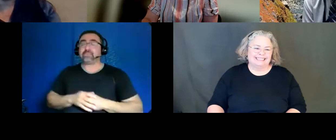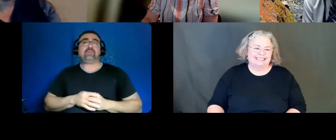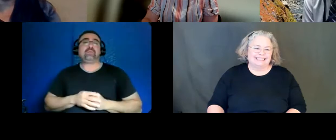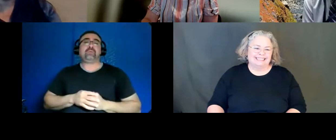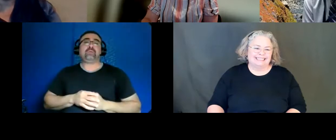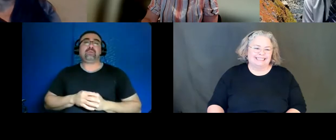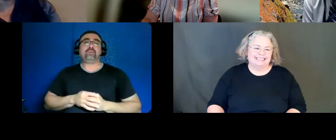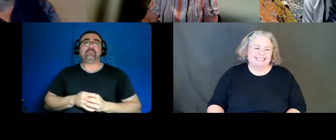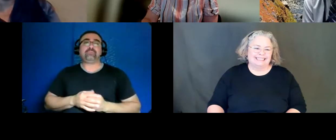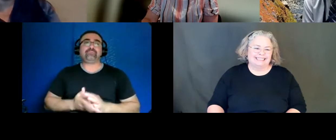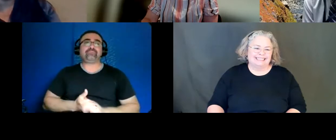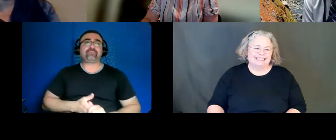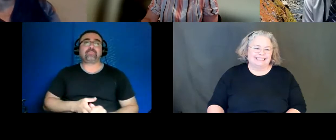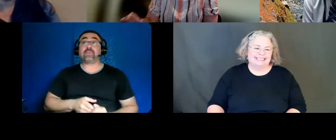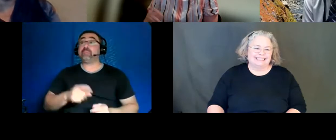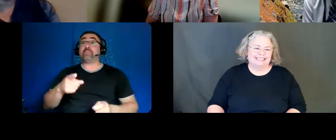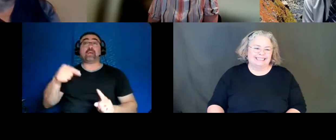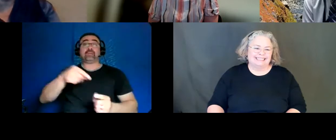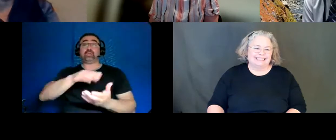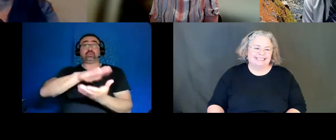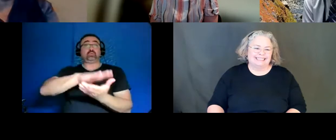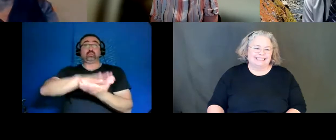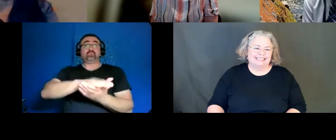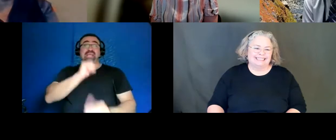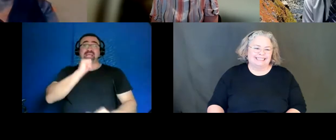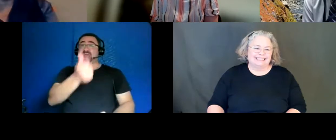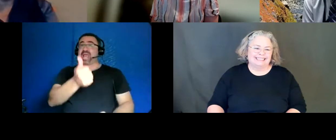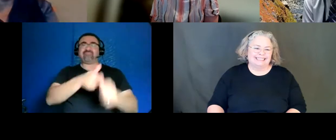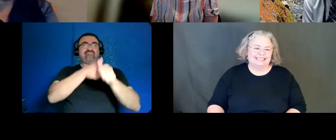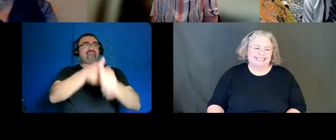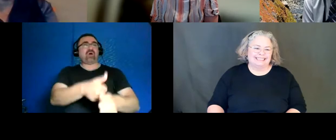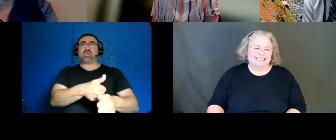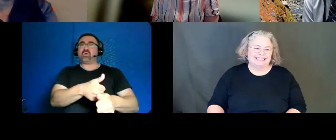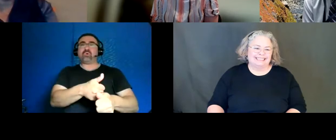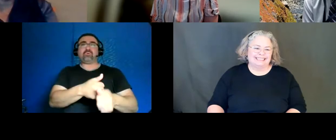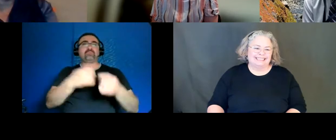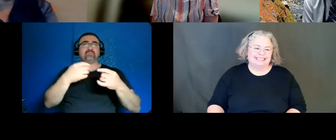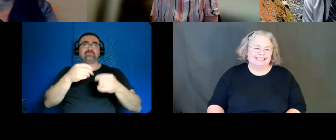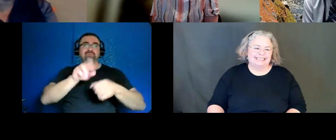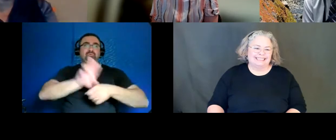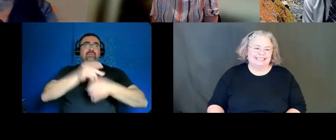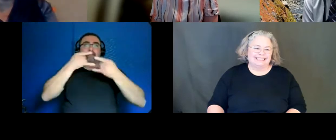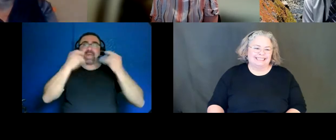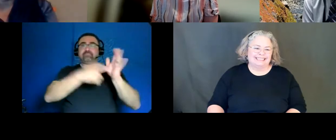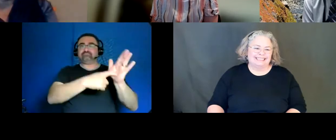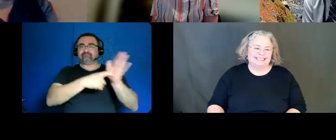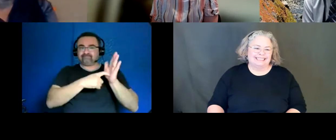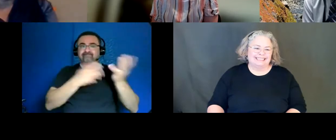as for schools that are not following the masking